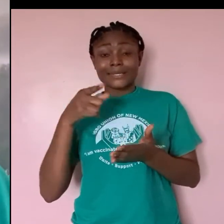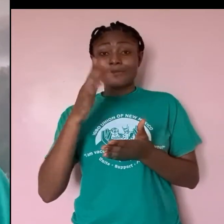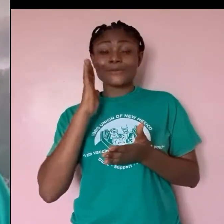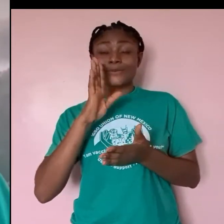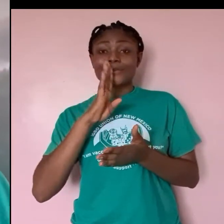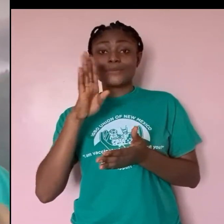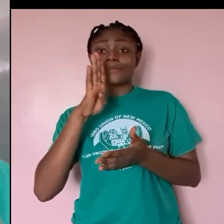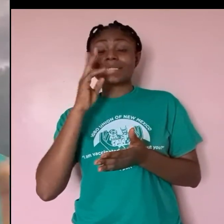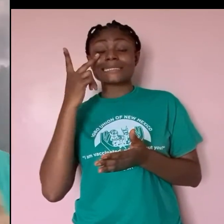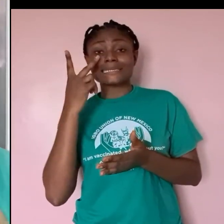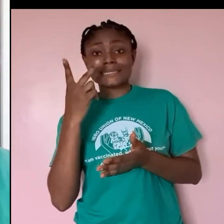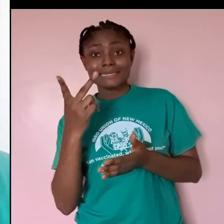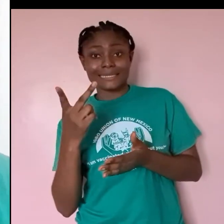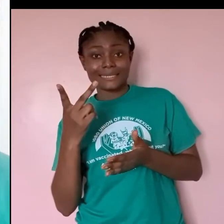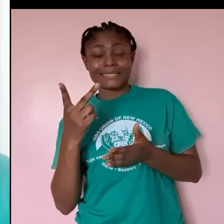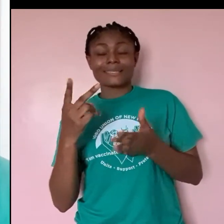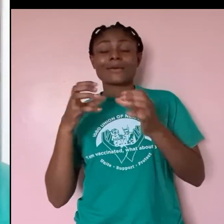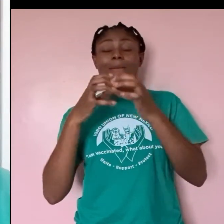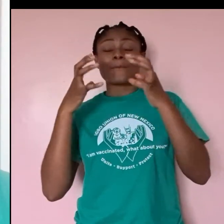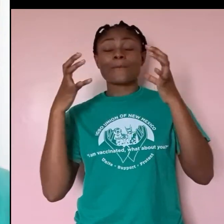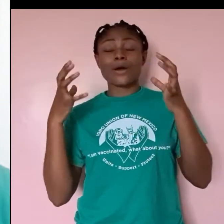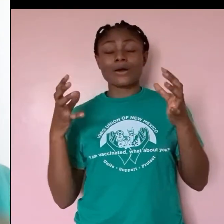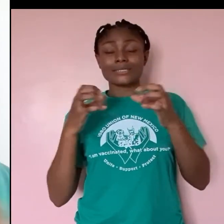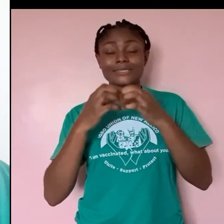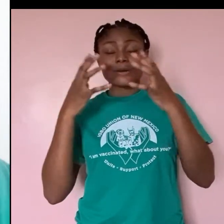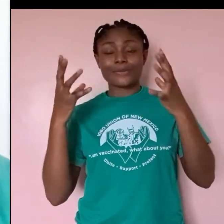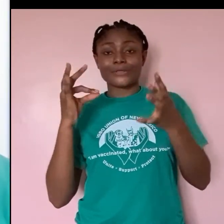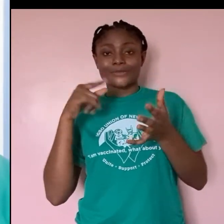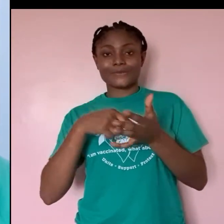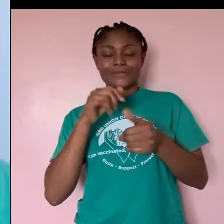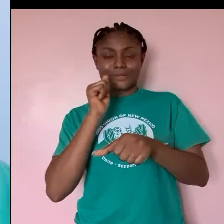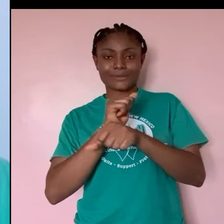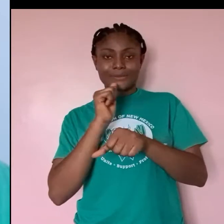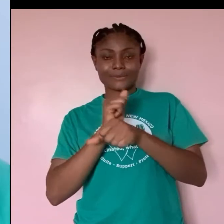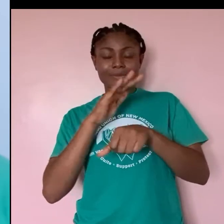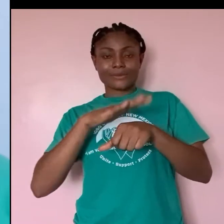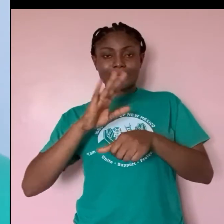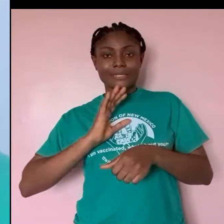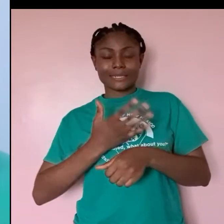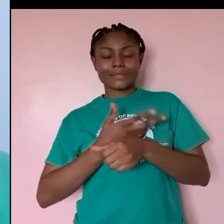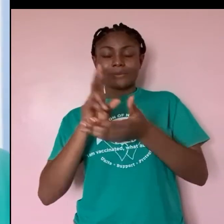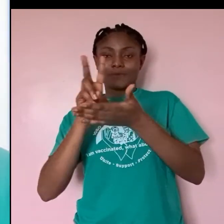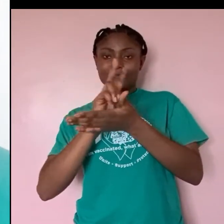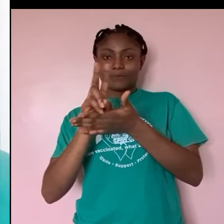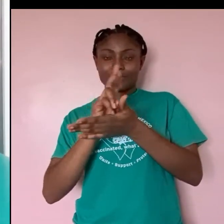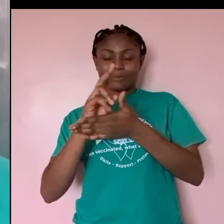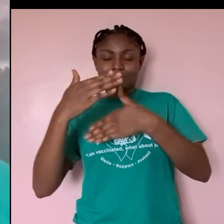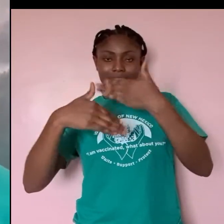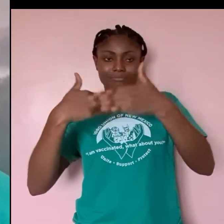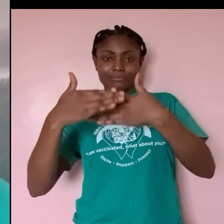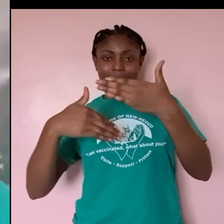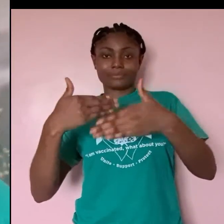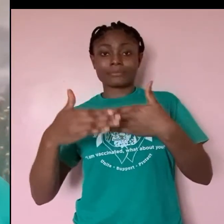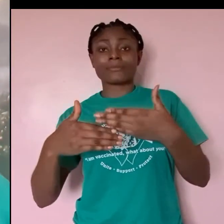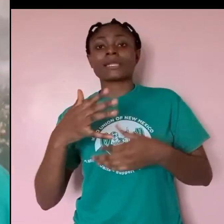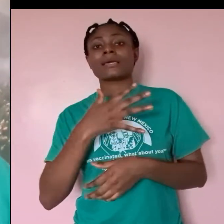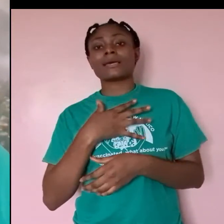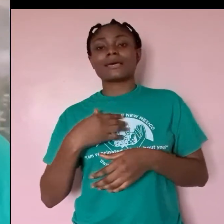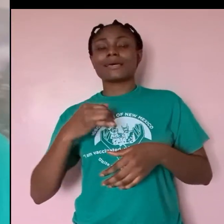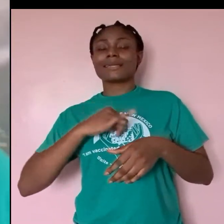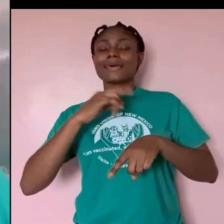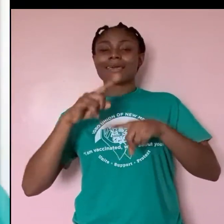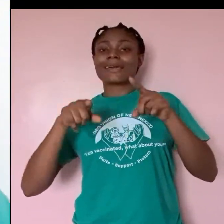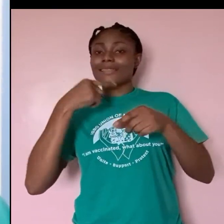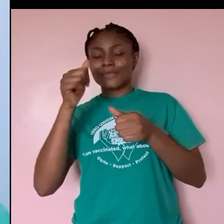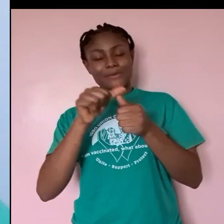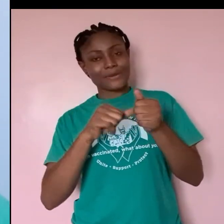be seeing much of this work on our videos subsequently. And I can't tell